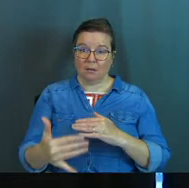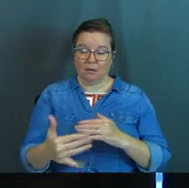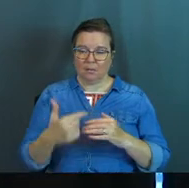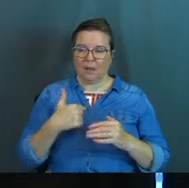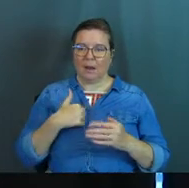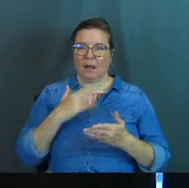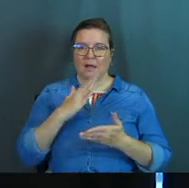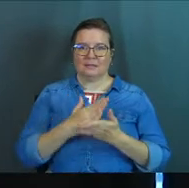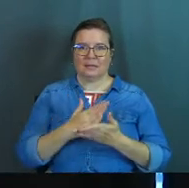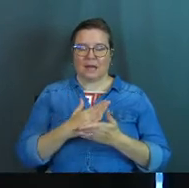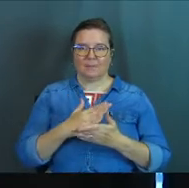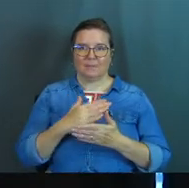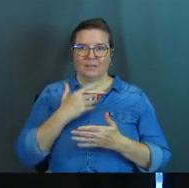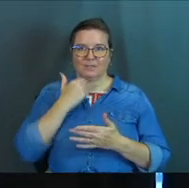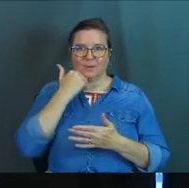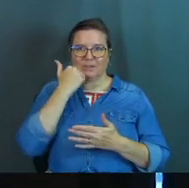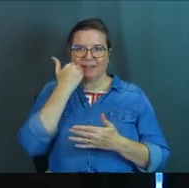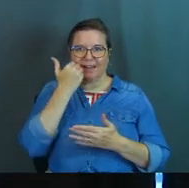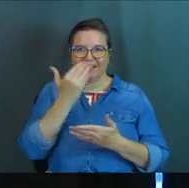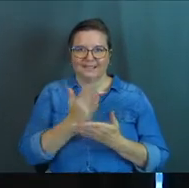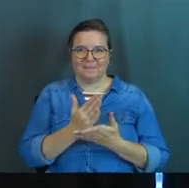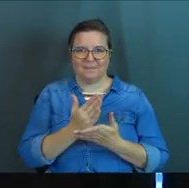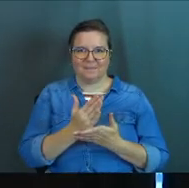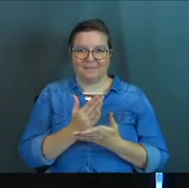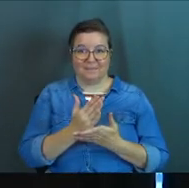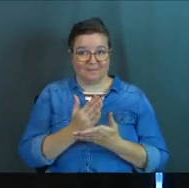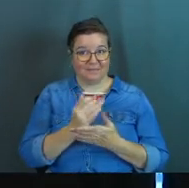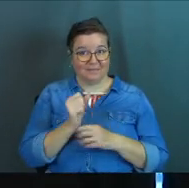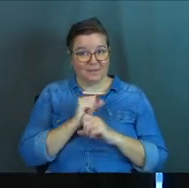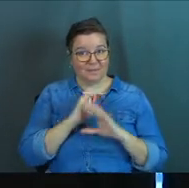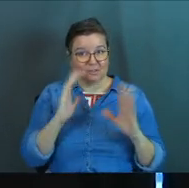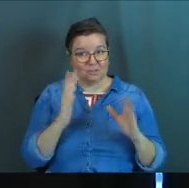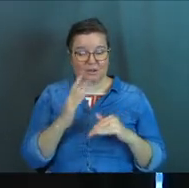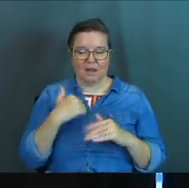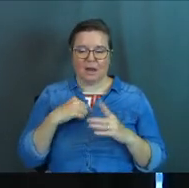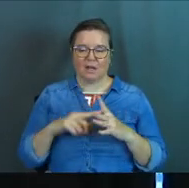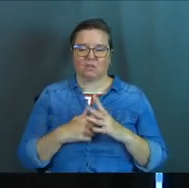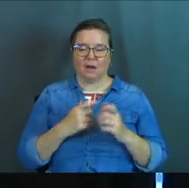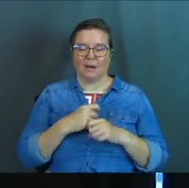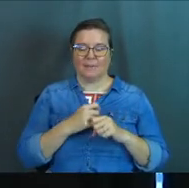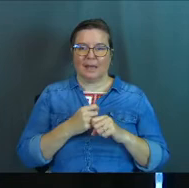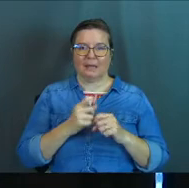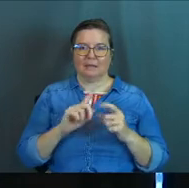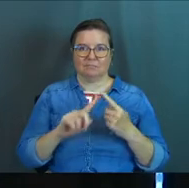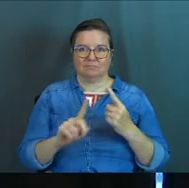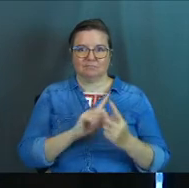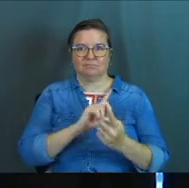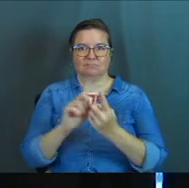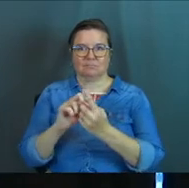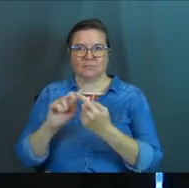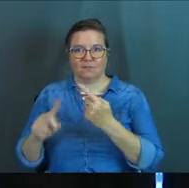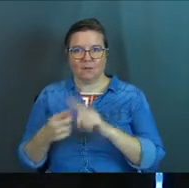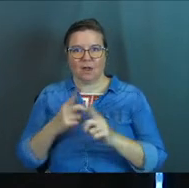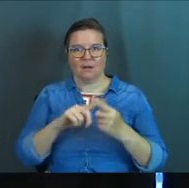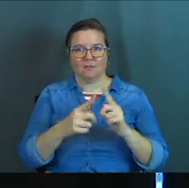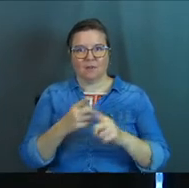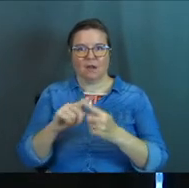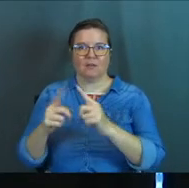is that I stopped being so shy, as you can imagine. And I started making a whole lot of friends in that